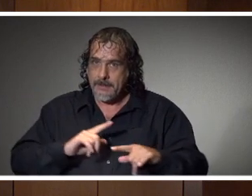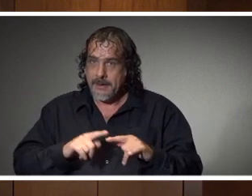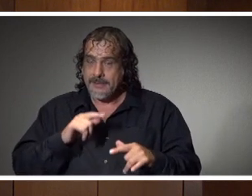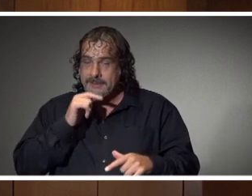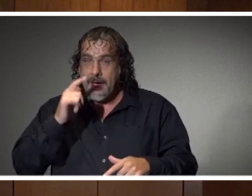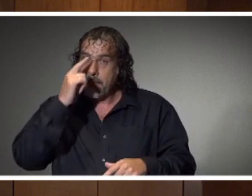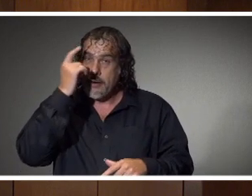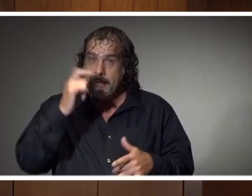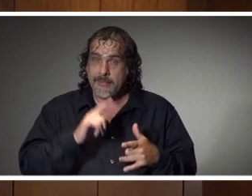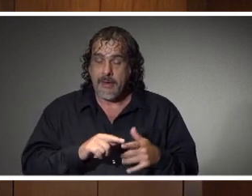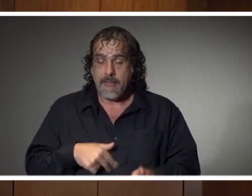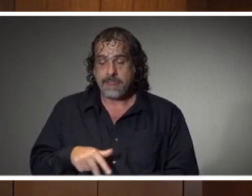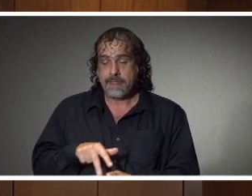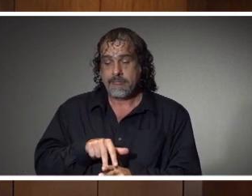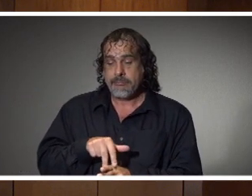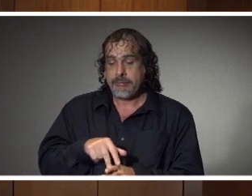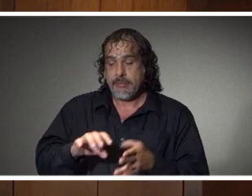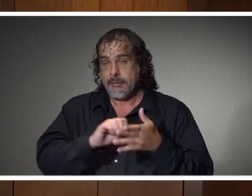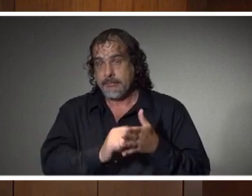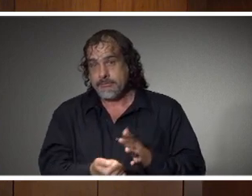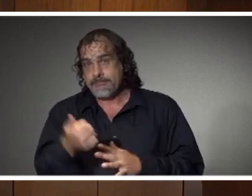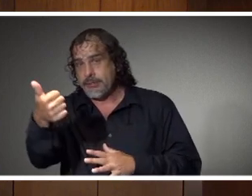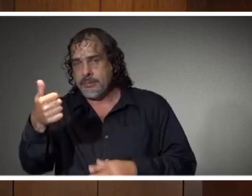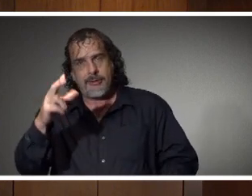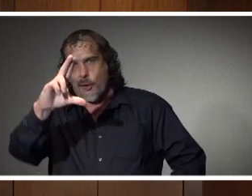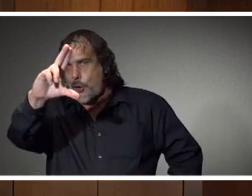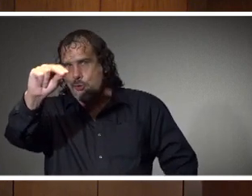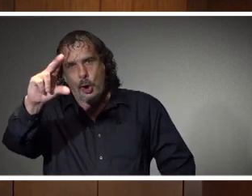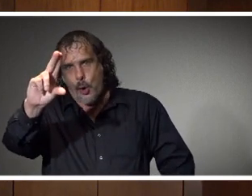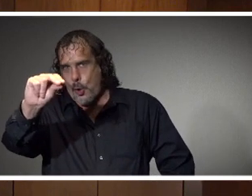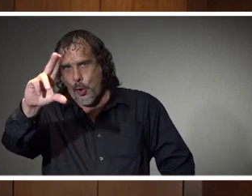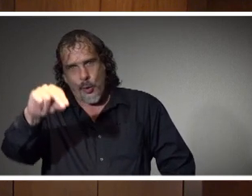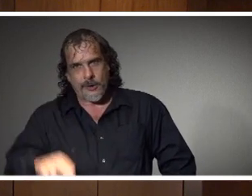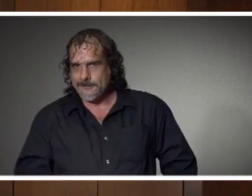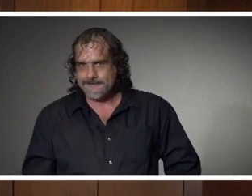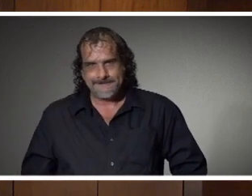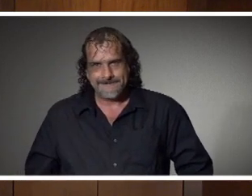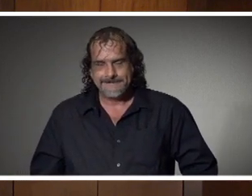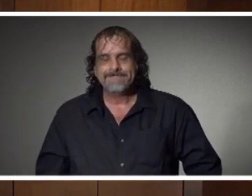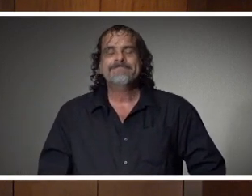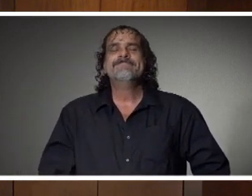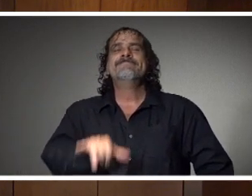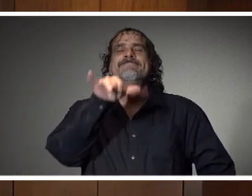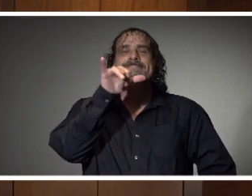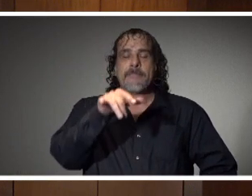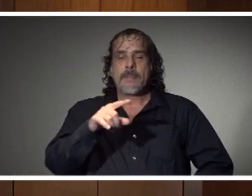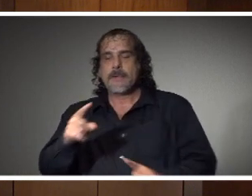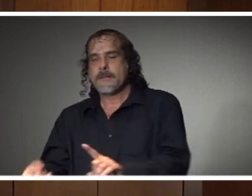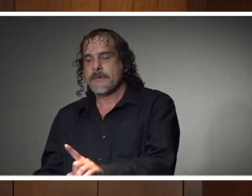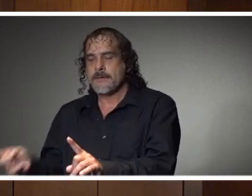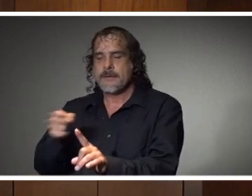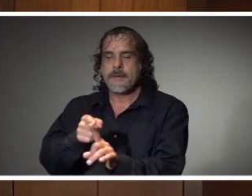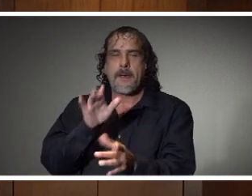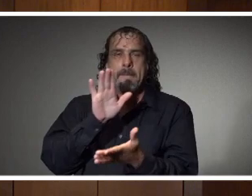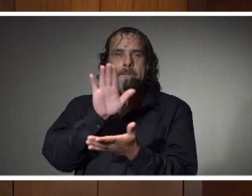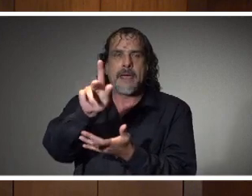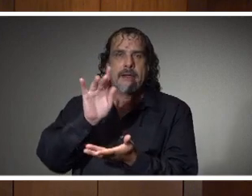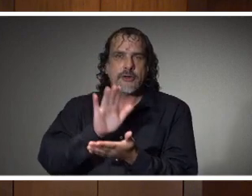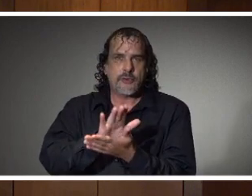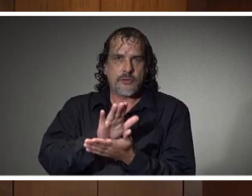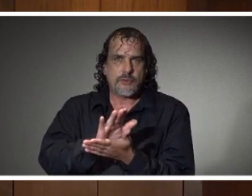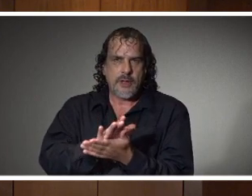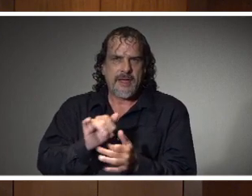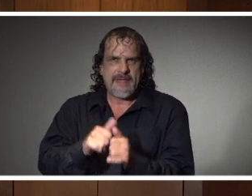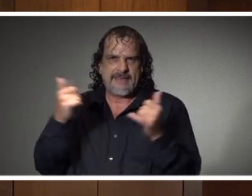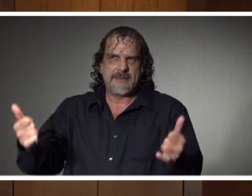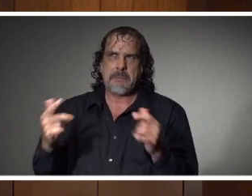I'm contemplating taking Harrison or Jackson out of the list. Okay, then I'd like to get back to the schools. That's the big